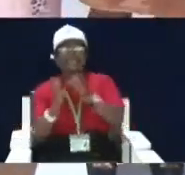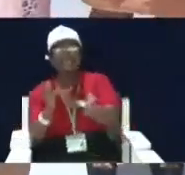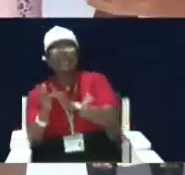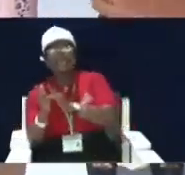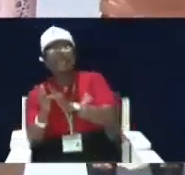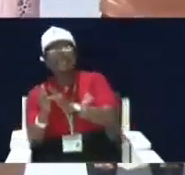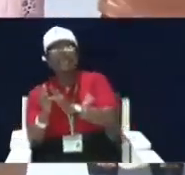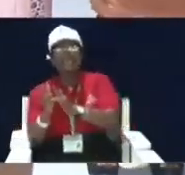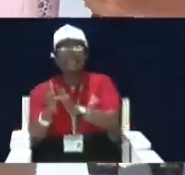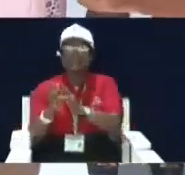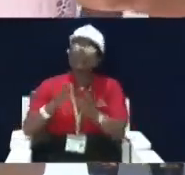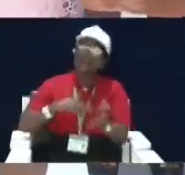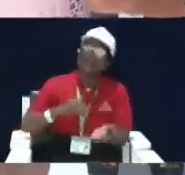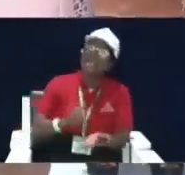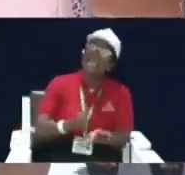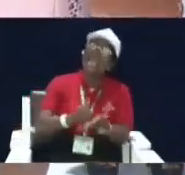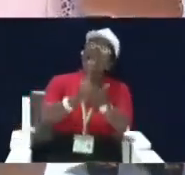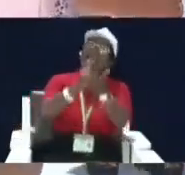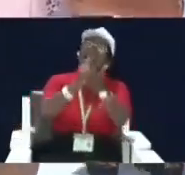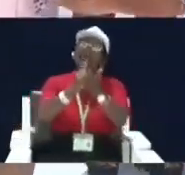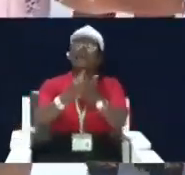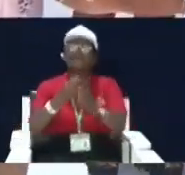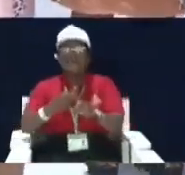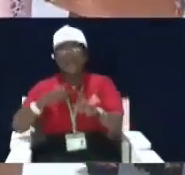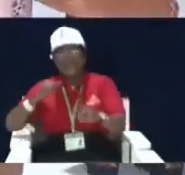My help